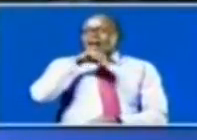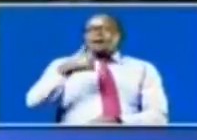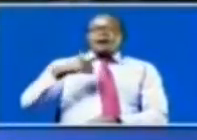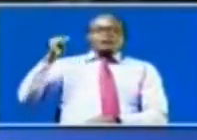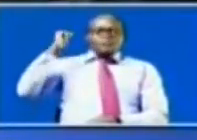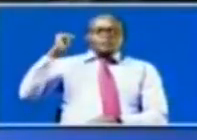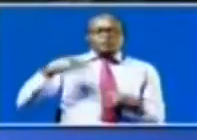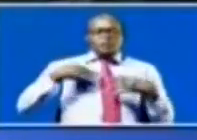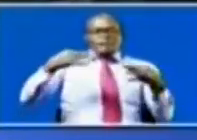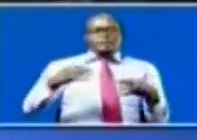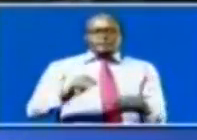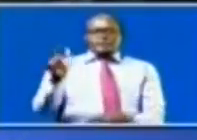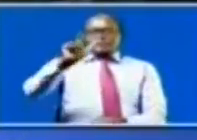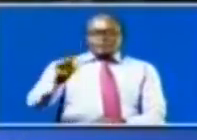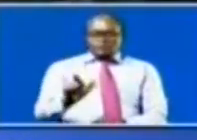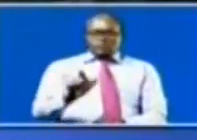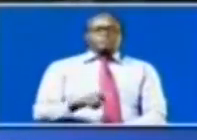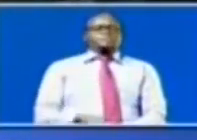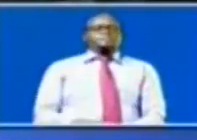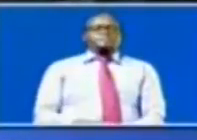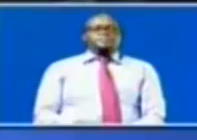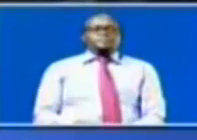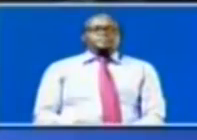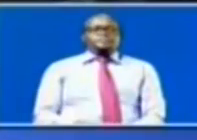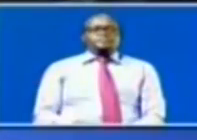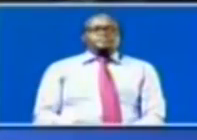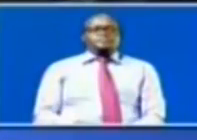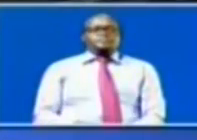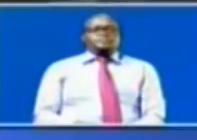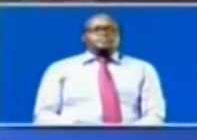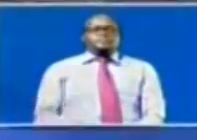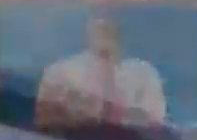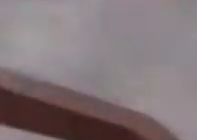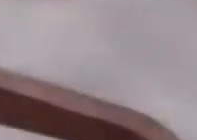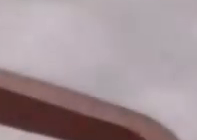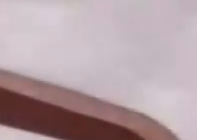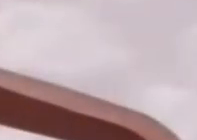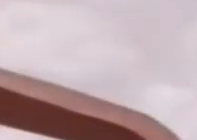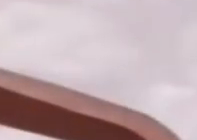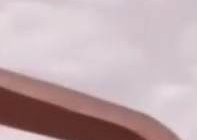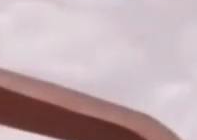political interest in the region. Chris Dairu, KTN News.